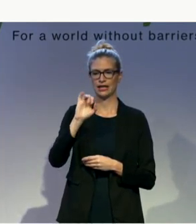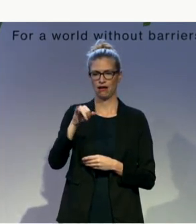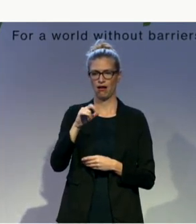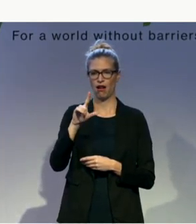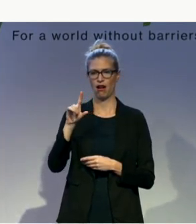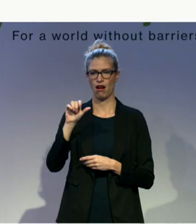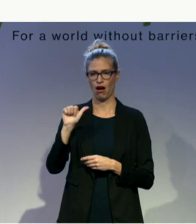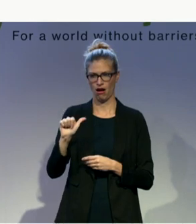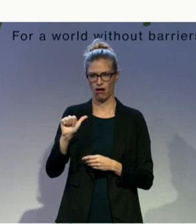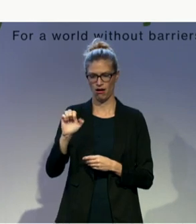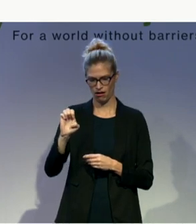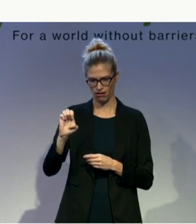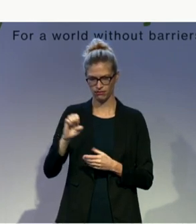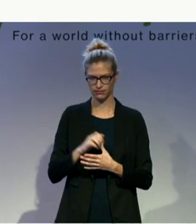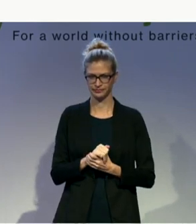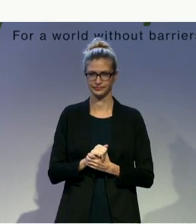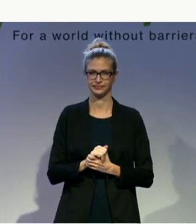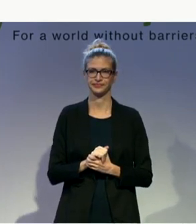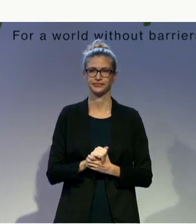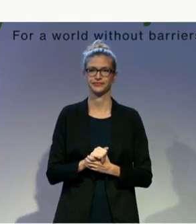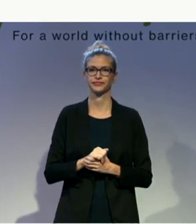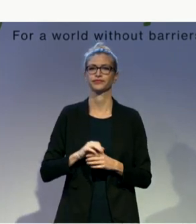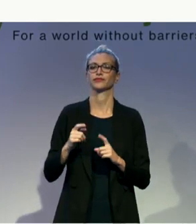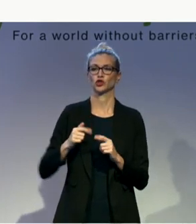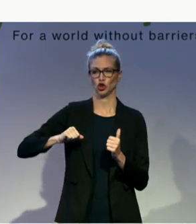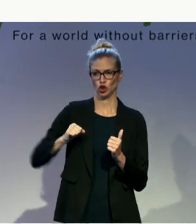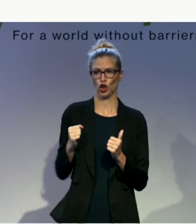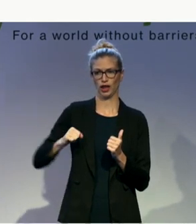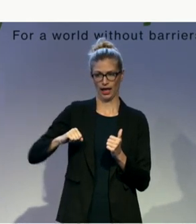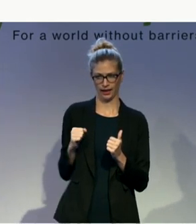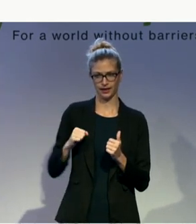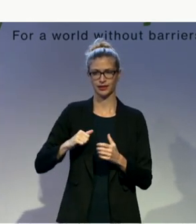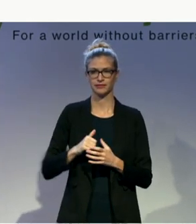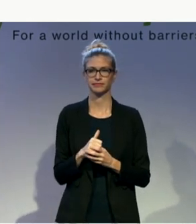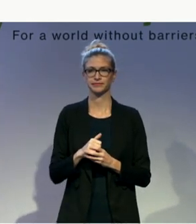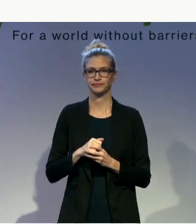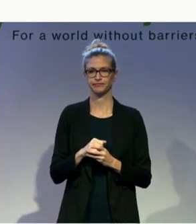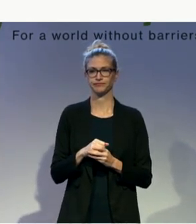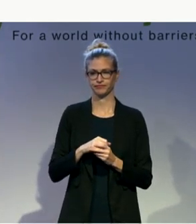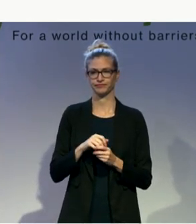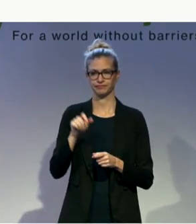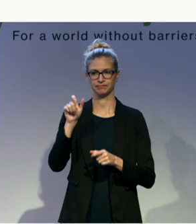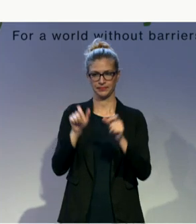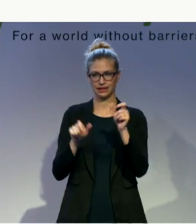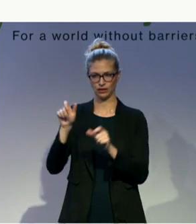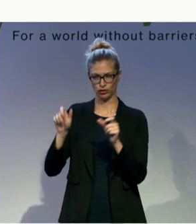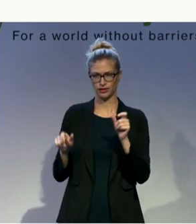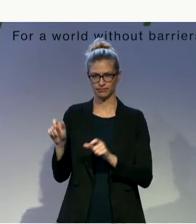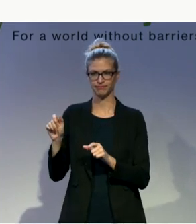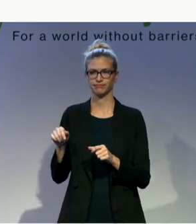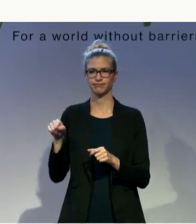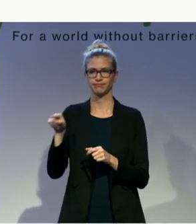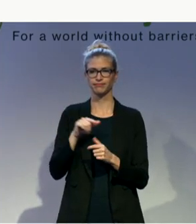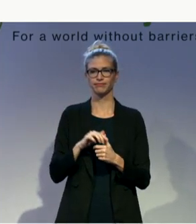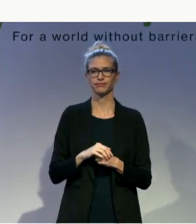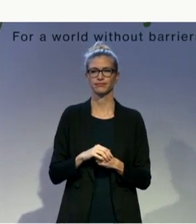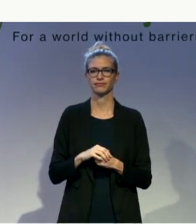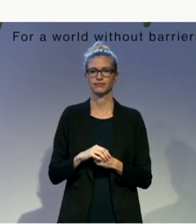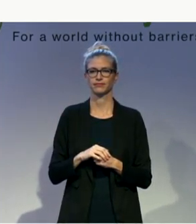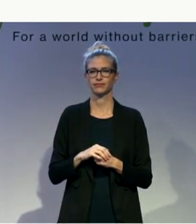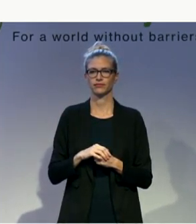We'll have a video from Australia, Nathan Despott. From Spain, we have Enrique, Galván,